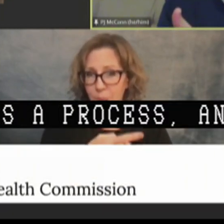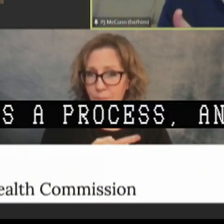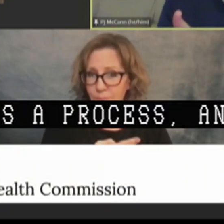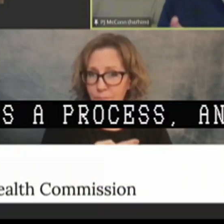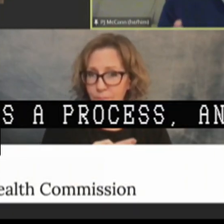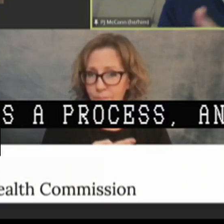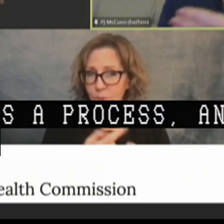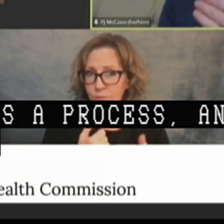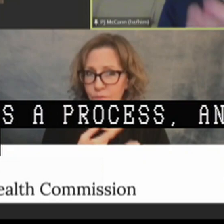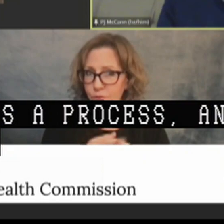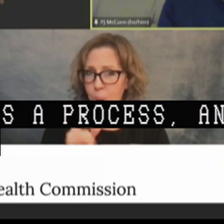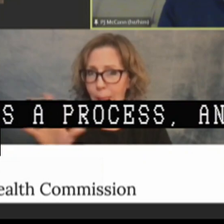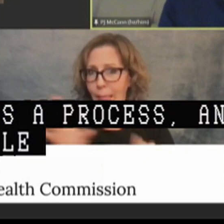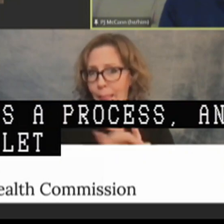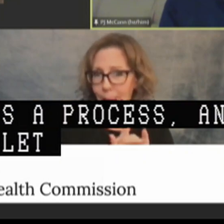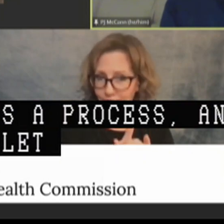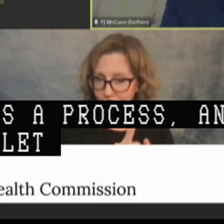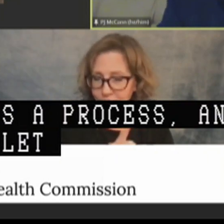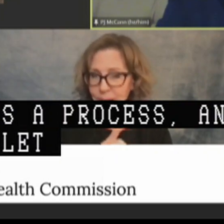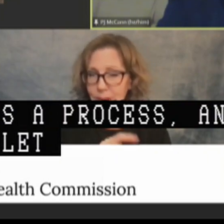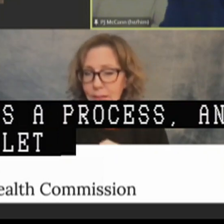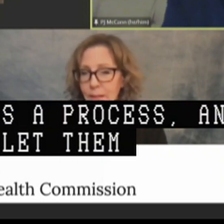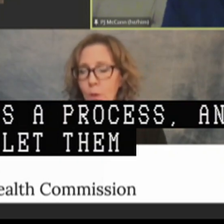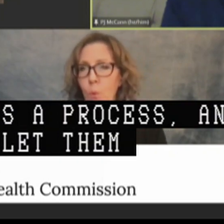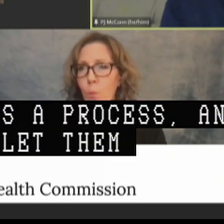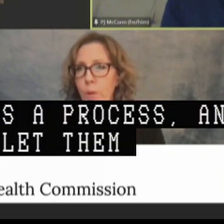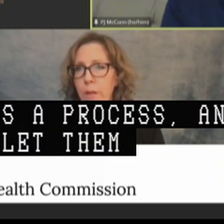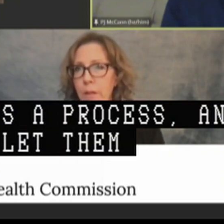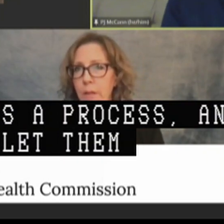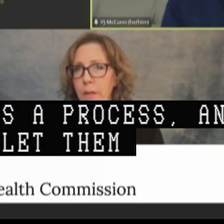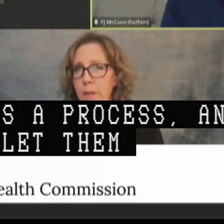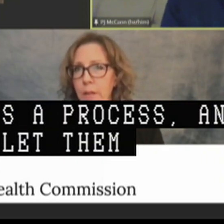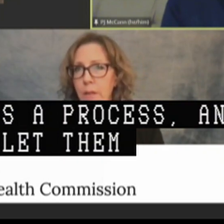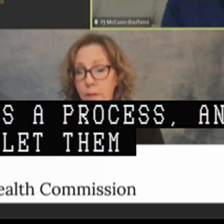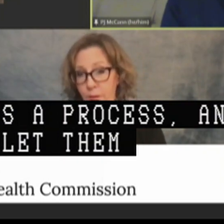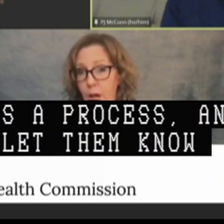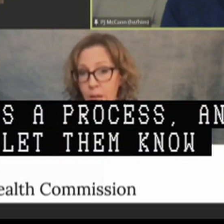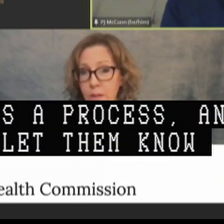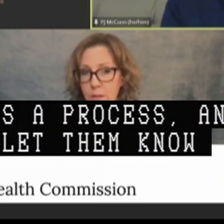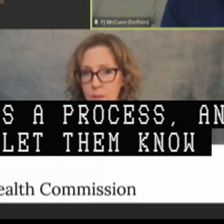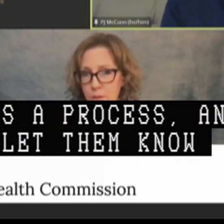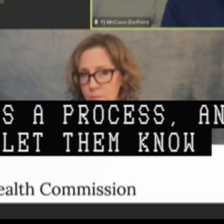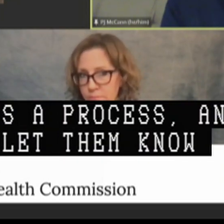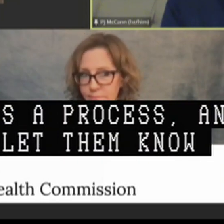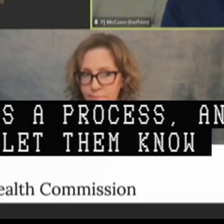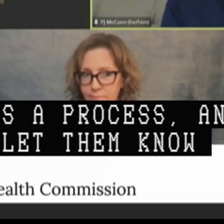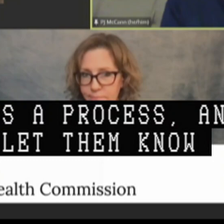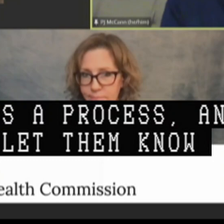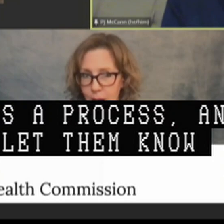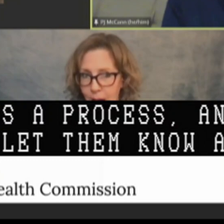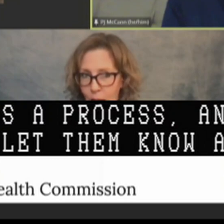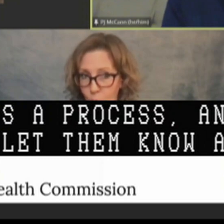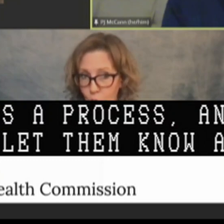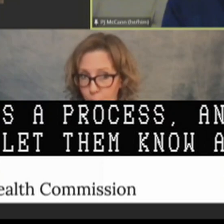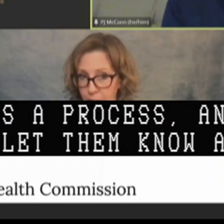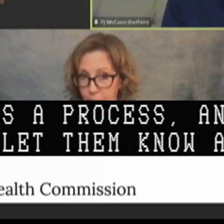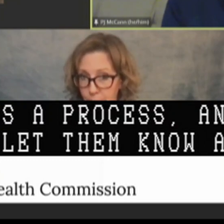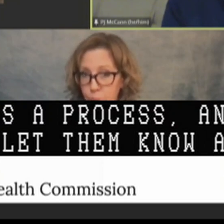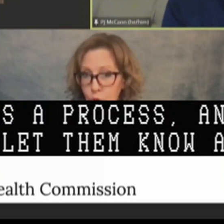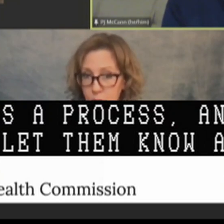exposure to COVID-19, you know, we would advise that those conversations about, you know, how they could be accommodated is it